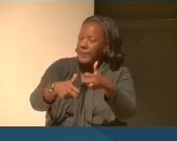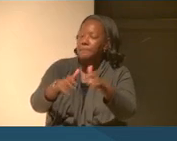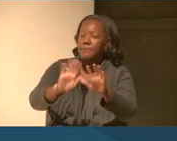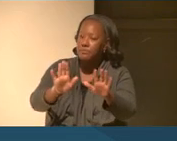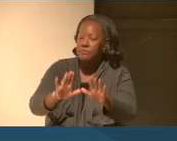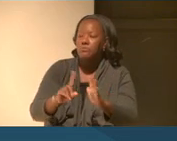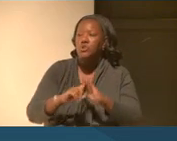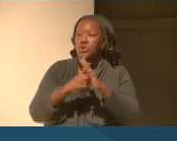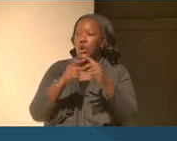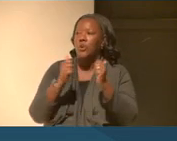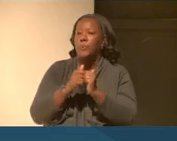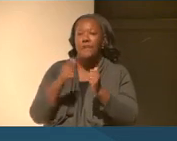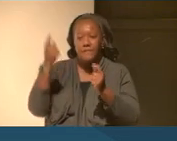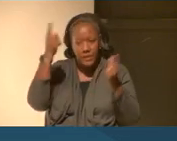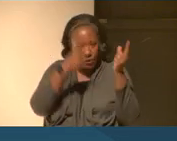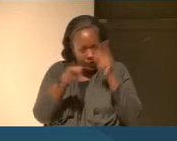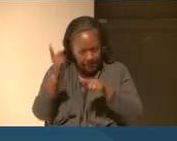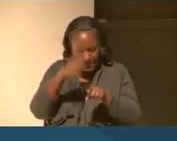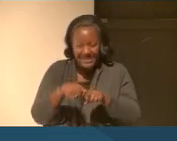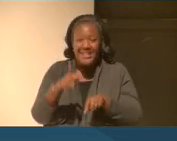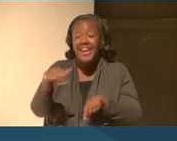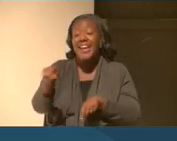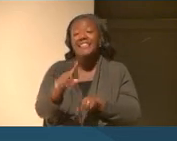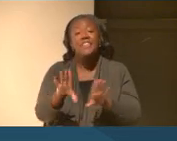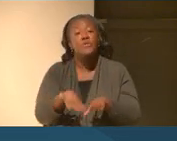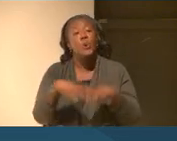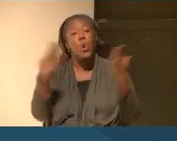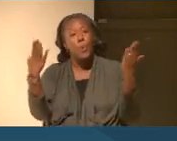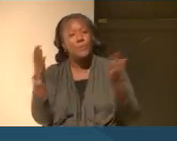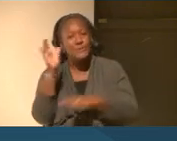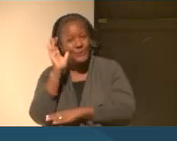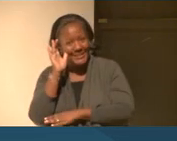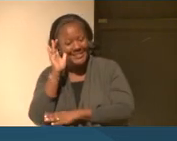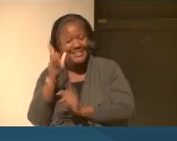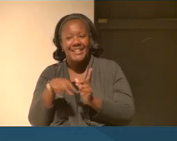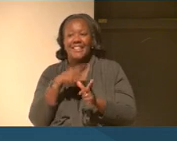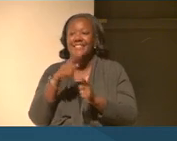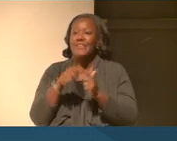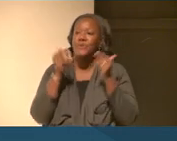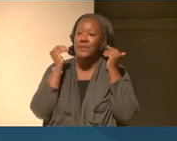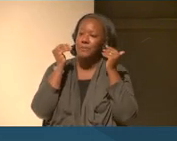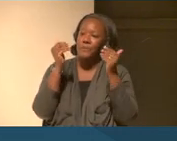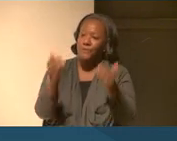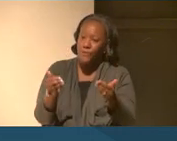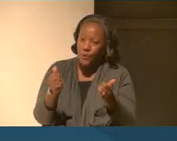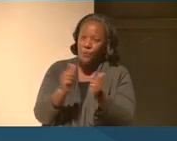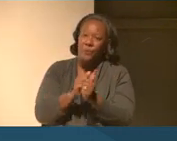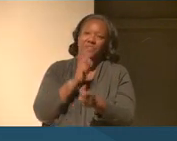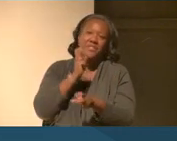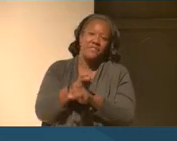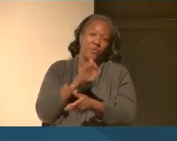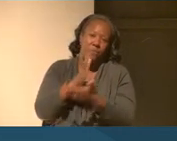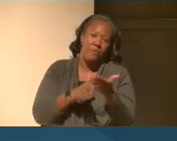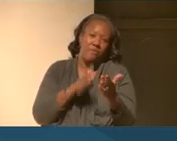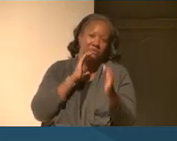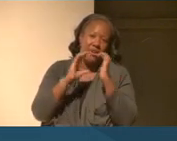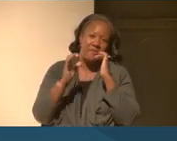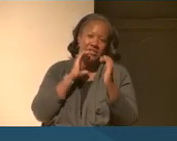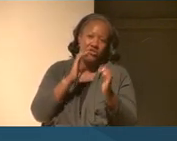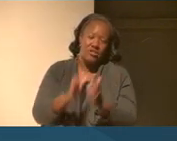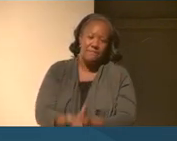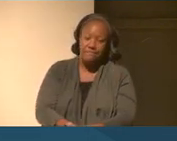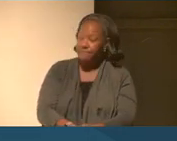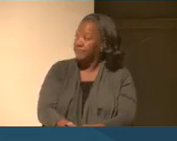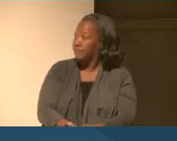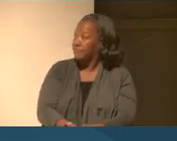and where people are. Then they're open, and then once they're open, then you can move forward into the harder part of the conversation. The